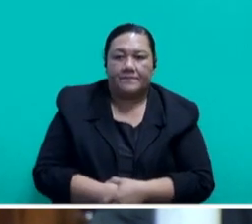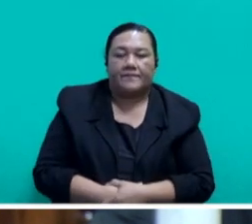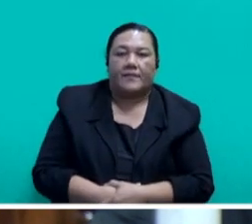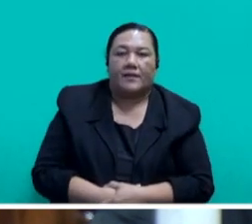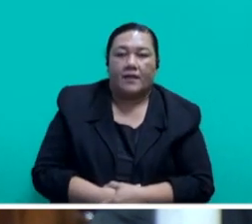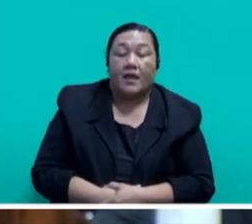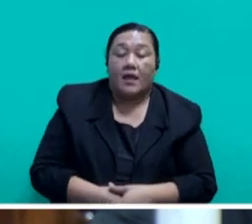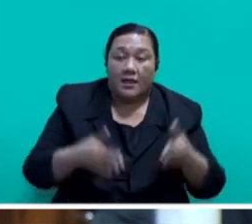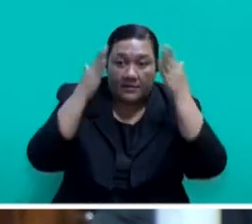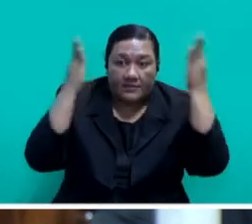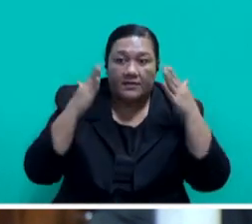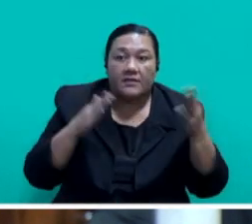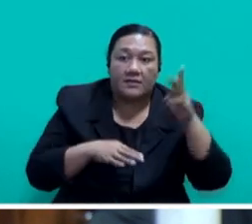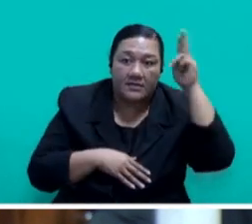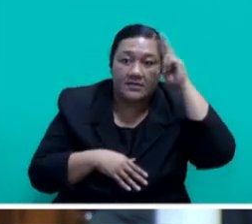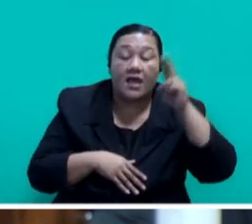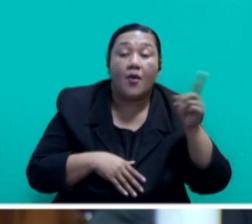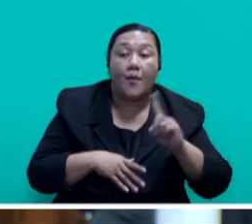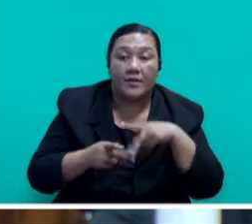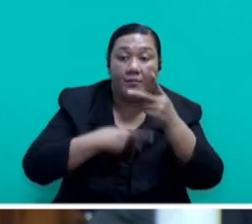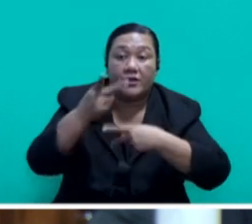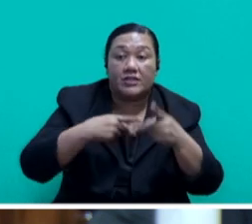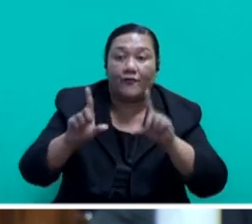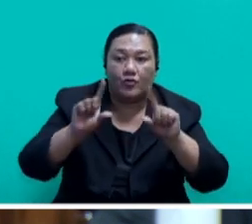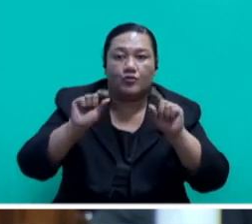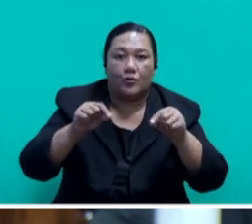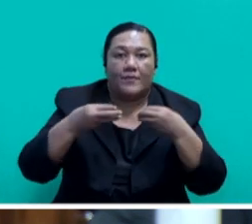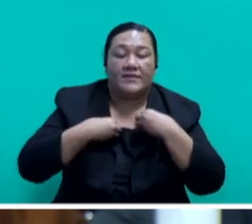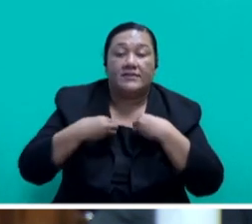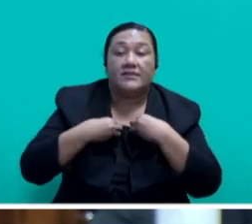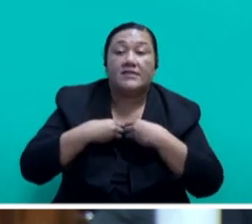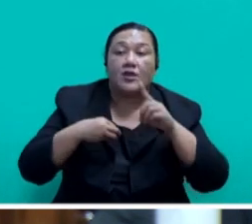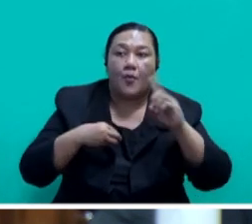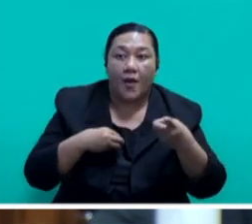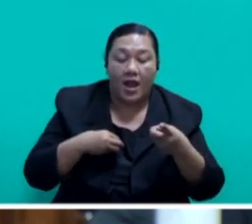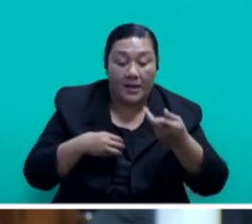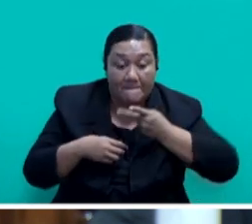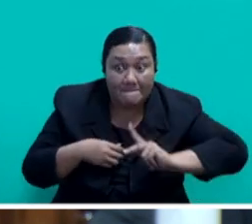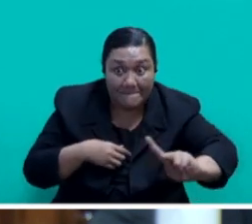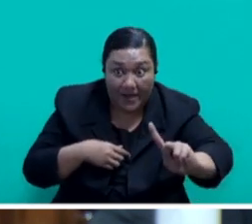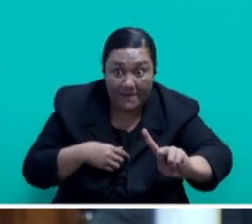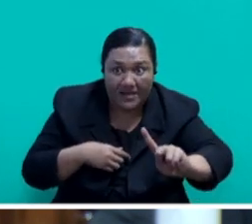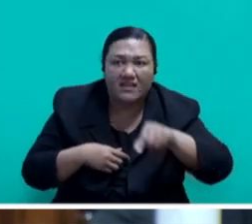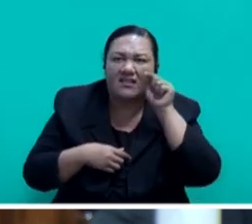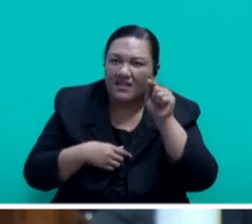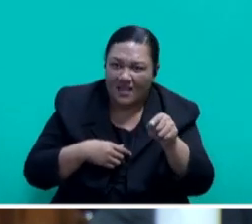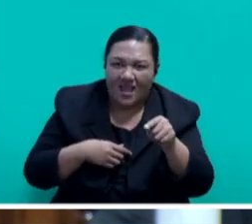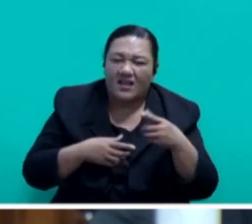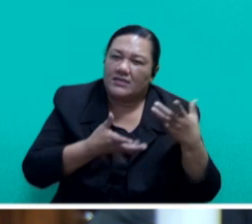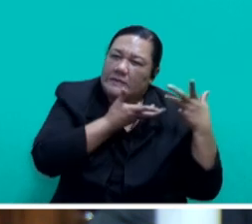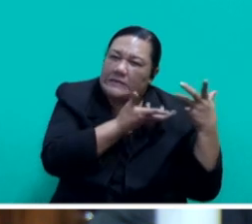Mr. Speaker, sir, our process for doing business, particularly construction permits, have become burdensome and